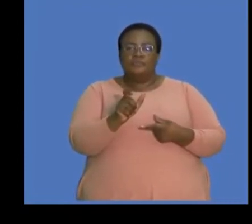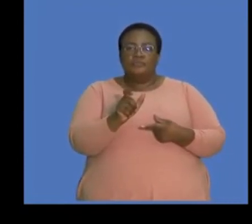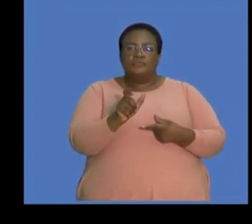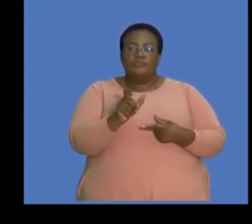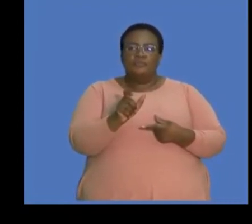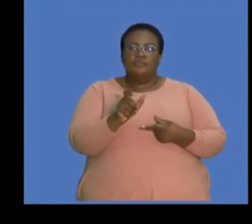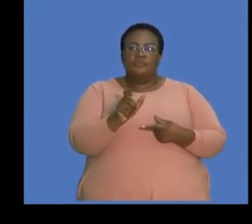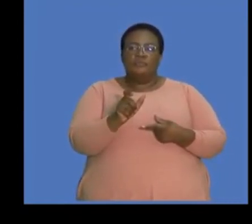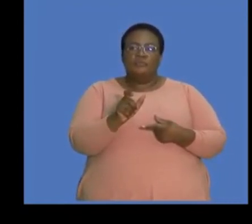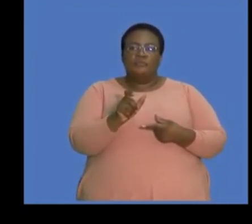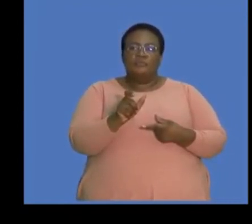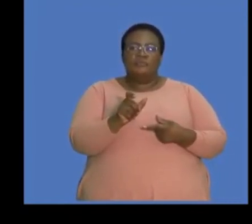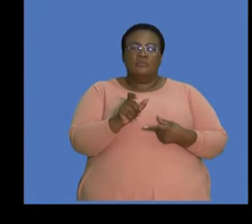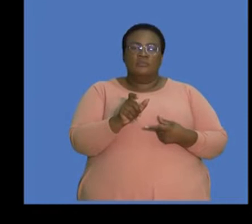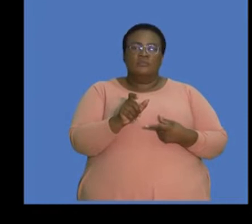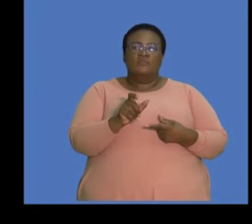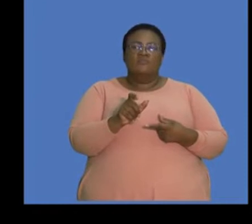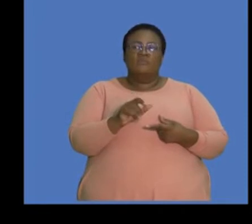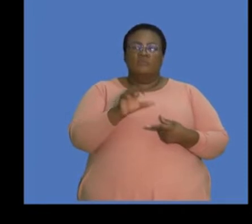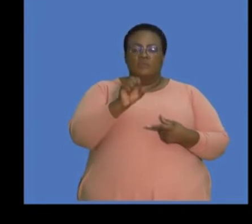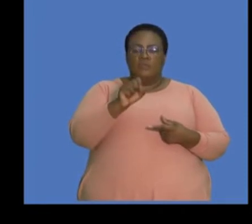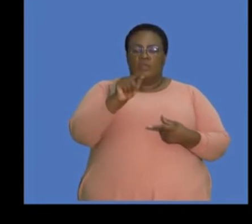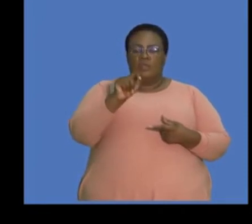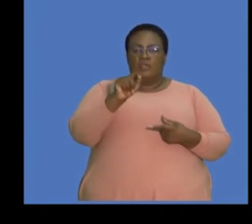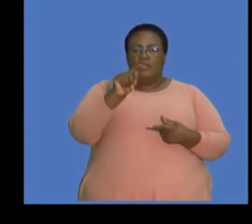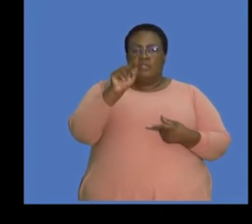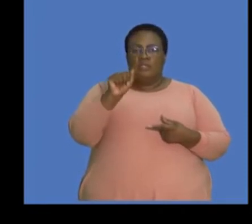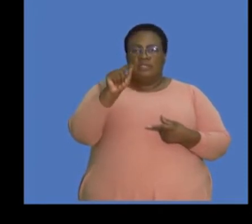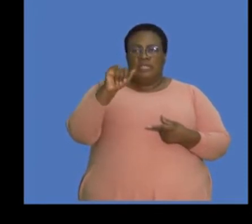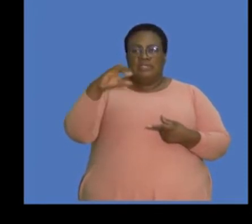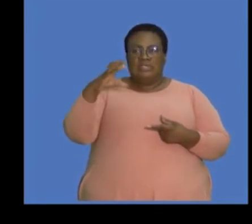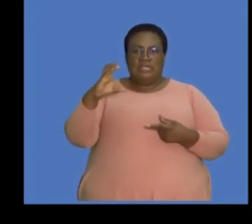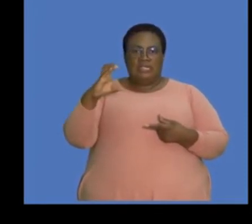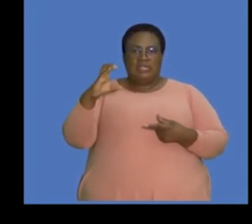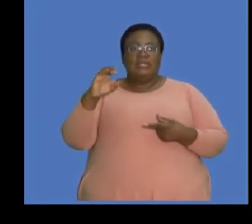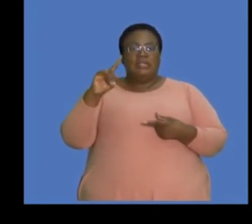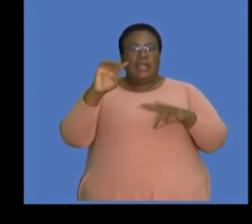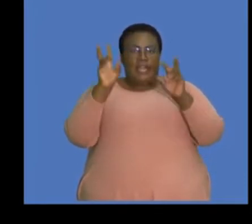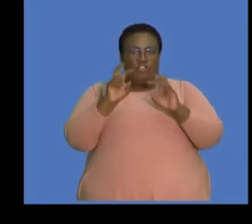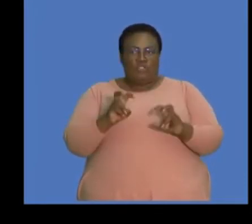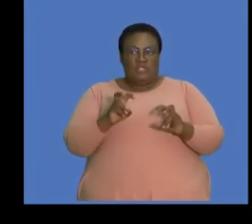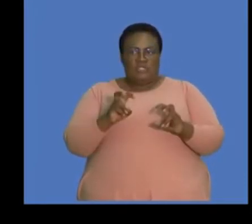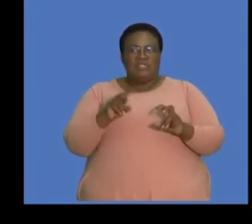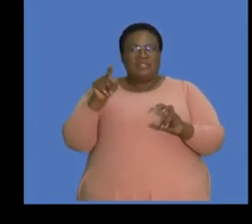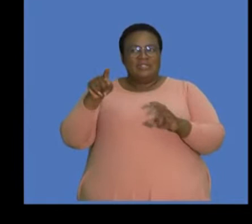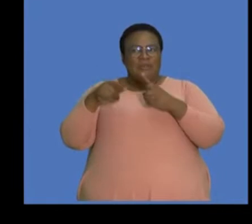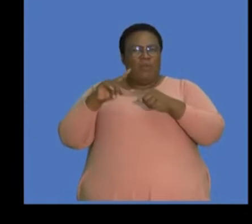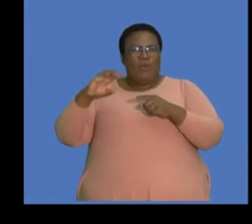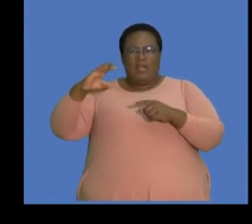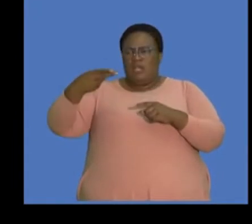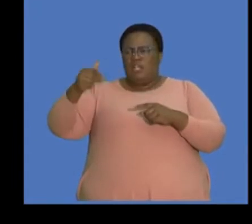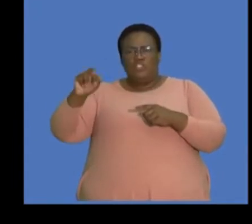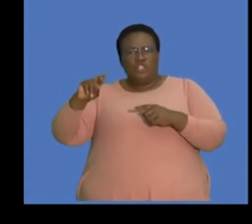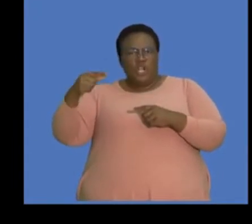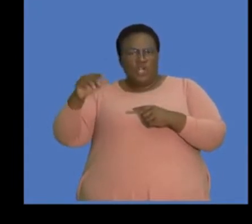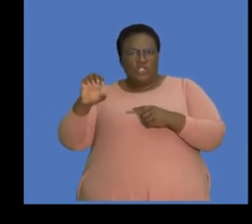of electrostatics. Now we talk about static electricity, or we deal with charges, okay? But what's so important about